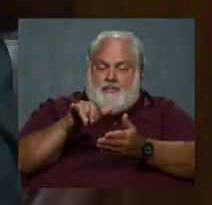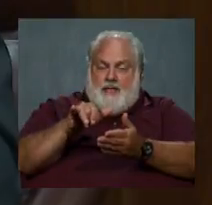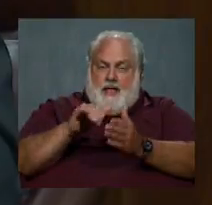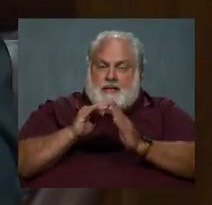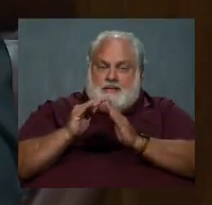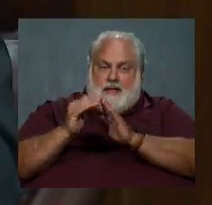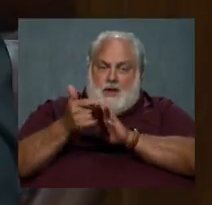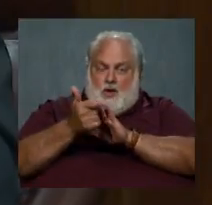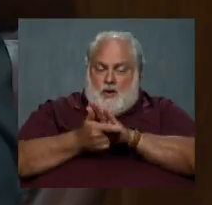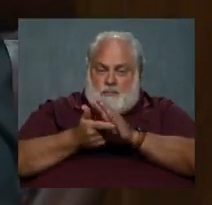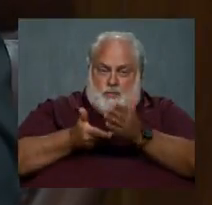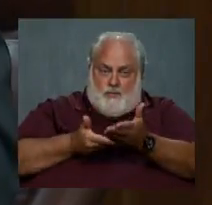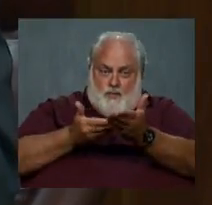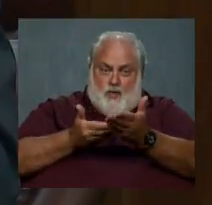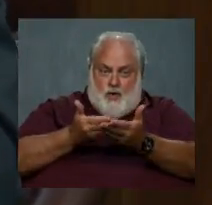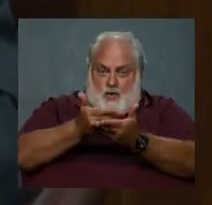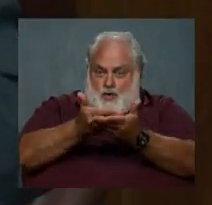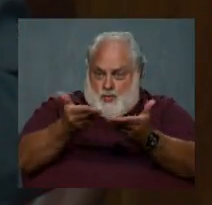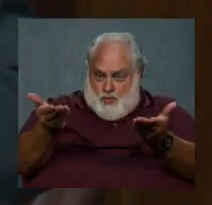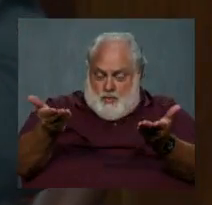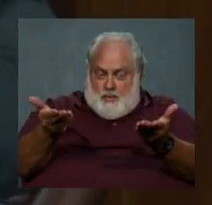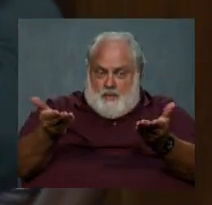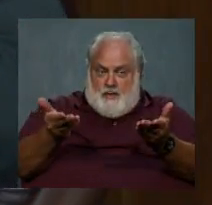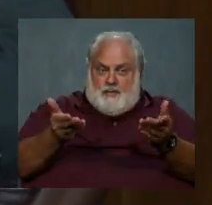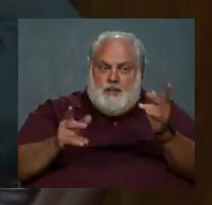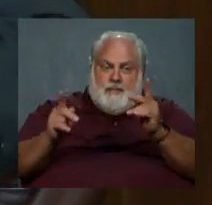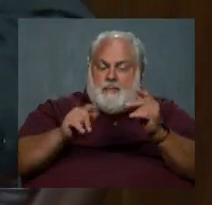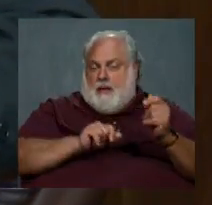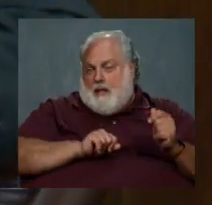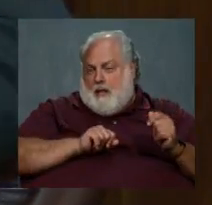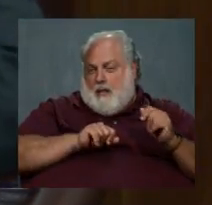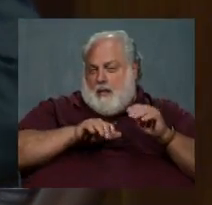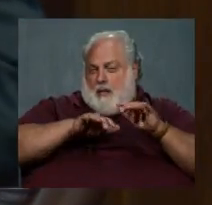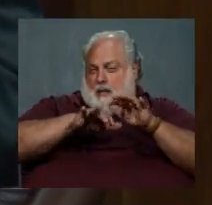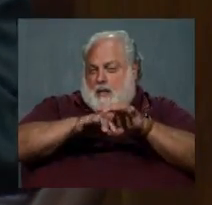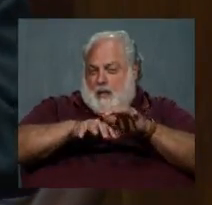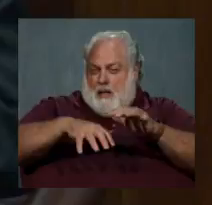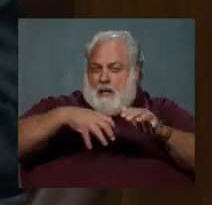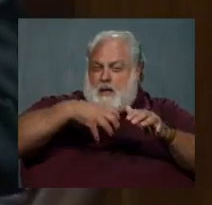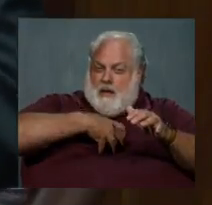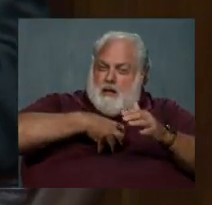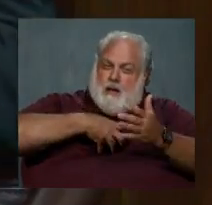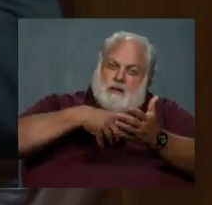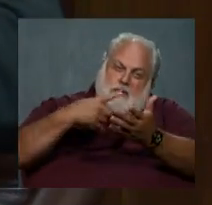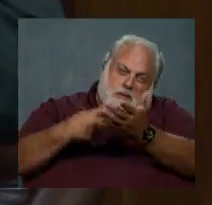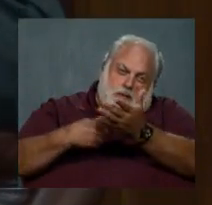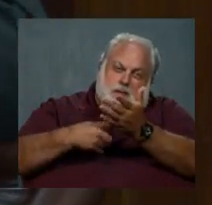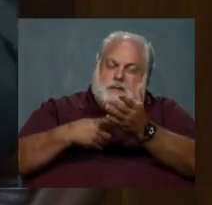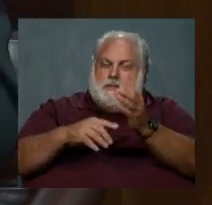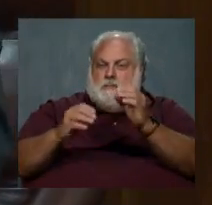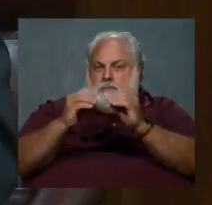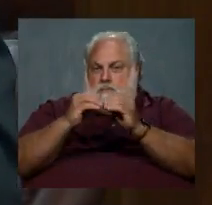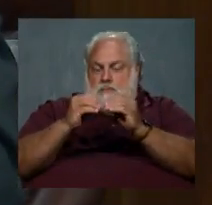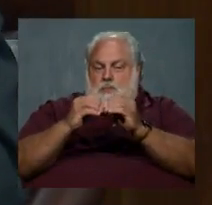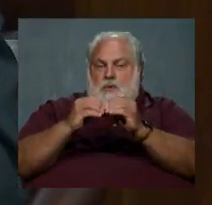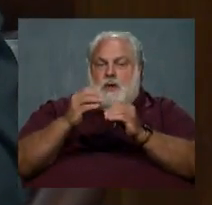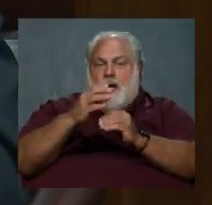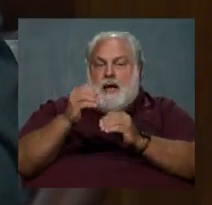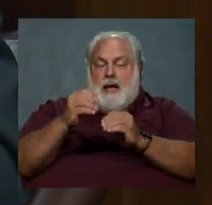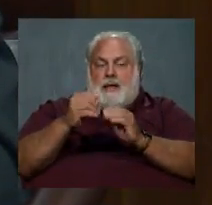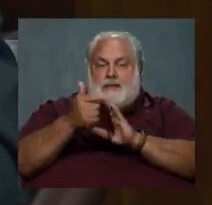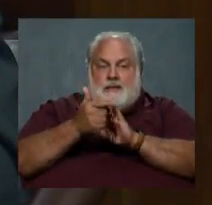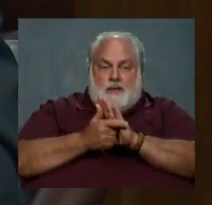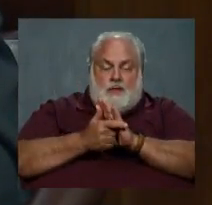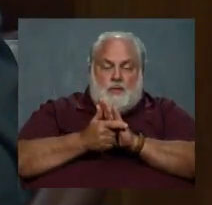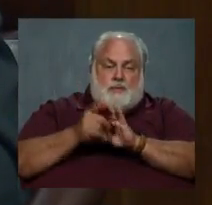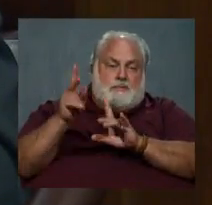when the ordinance was put before the group, that's when there was a lot of more discussion in this room, and then the ordinance